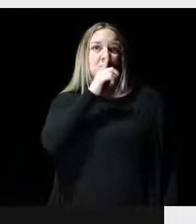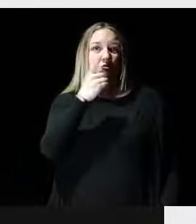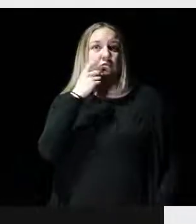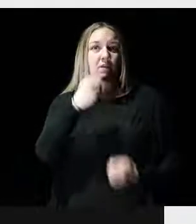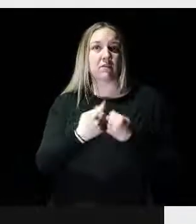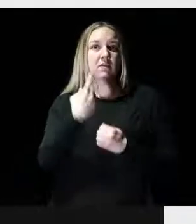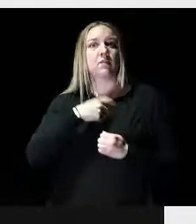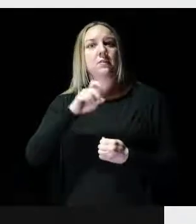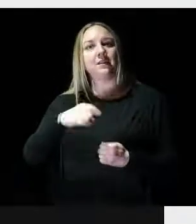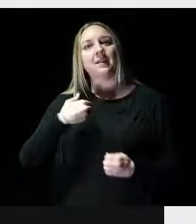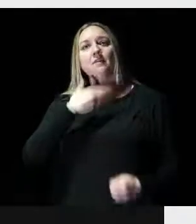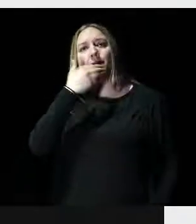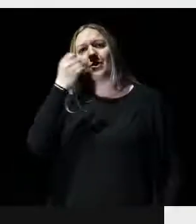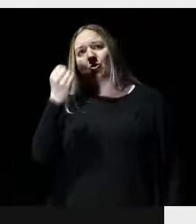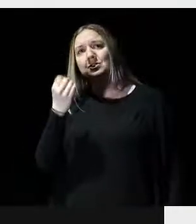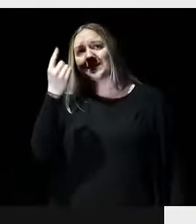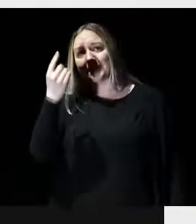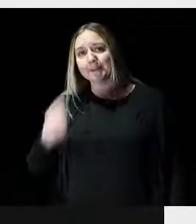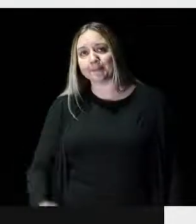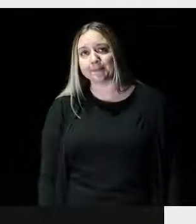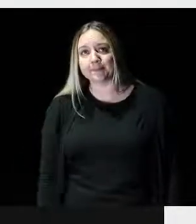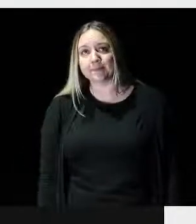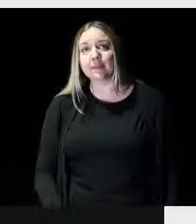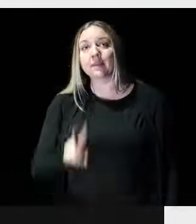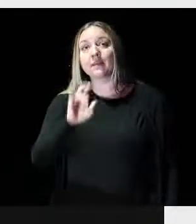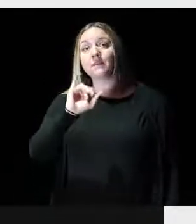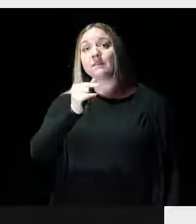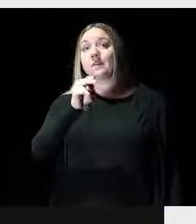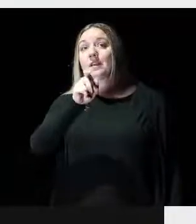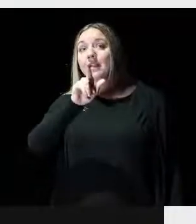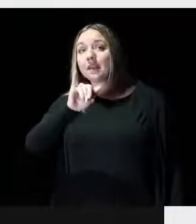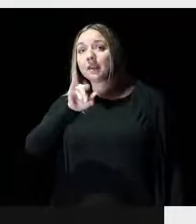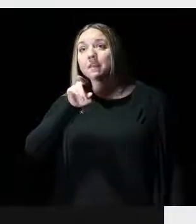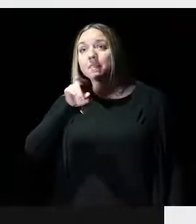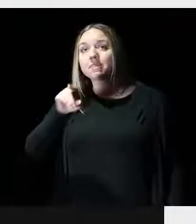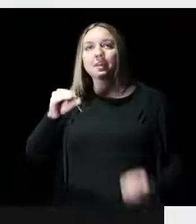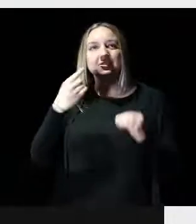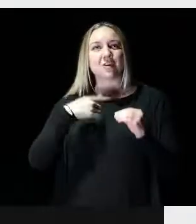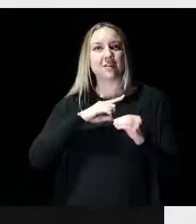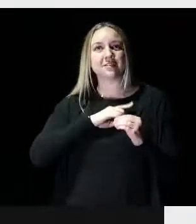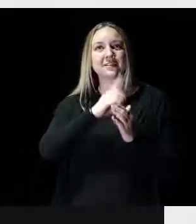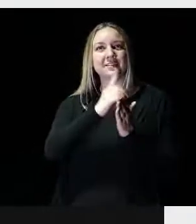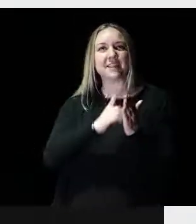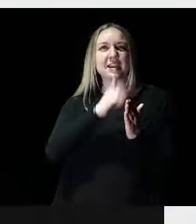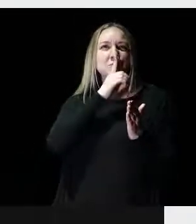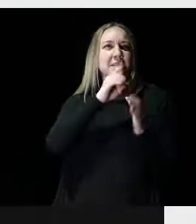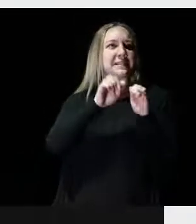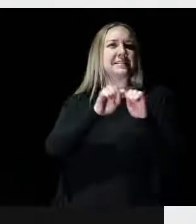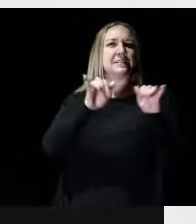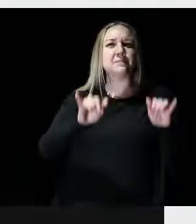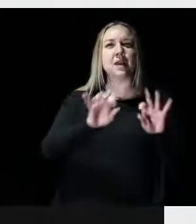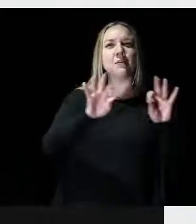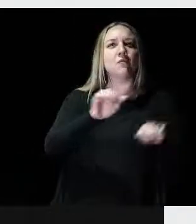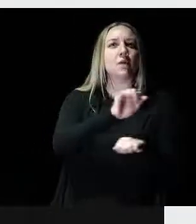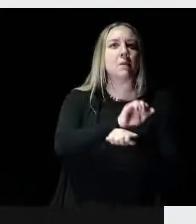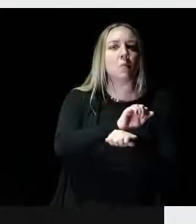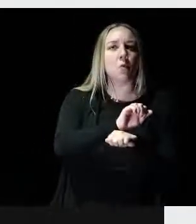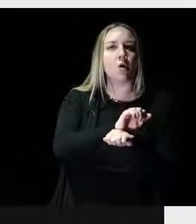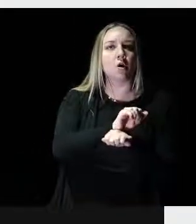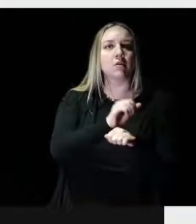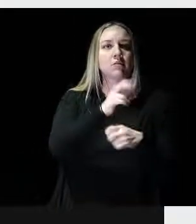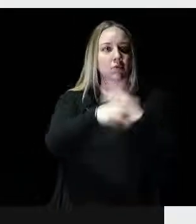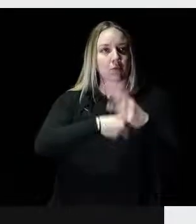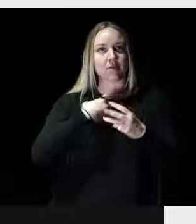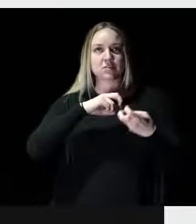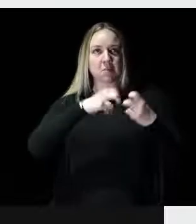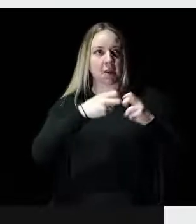archive. The Vignellis taught us that design is a systematic framework for solving the world's most intractable problems. If